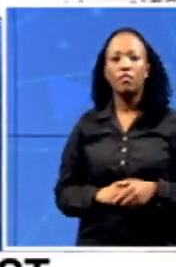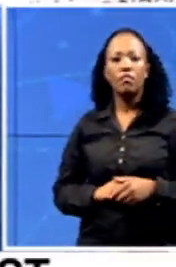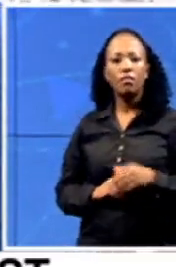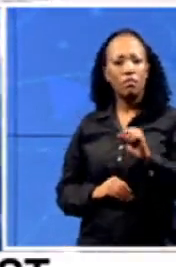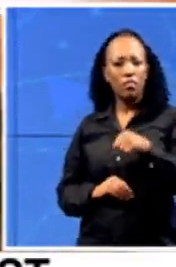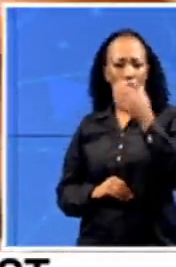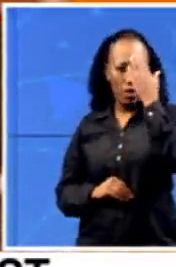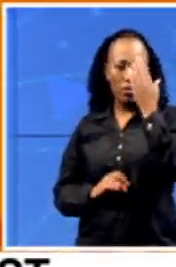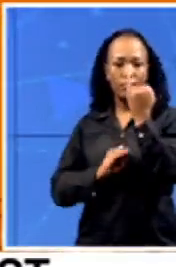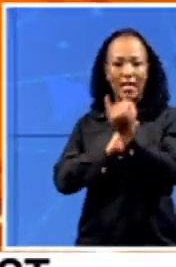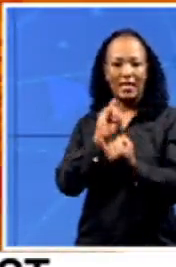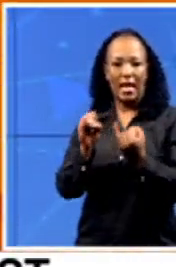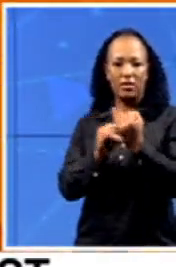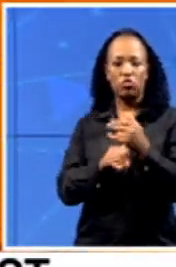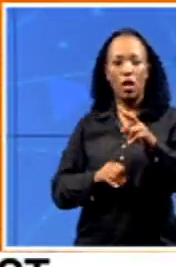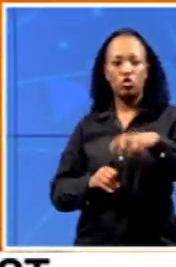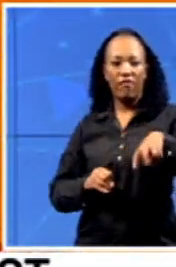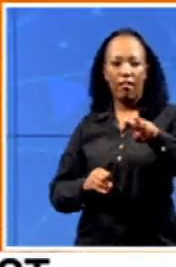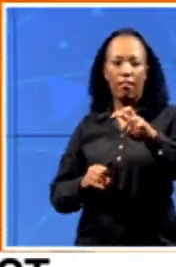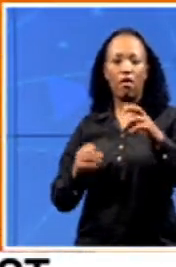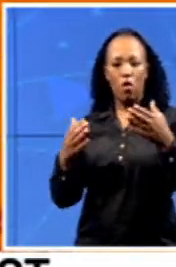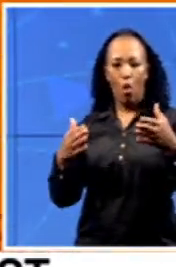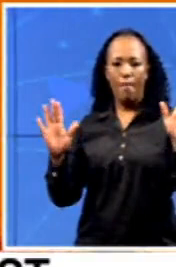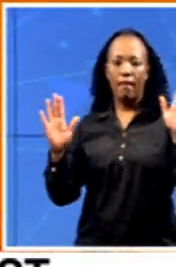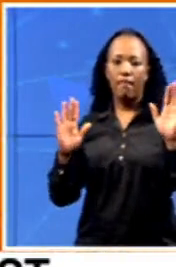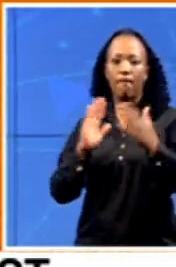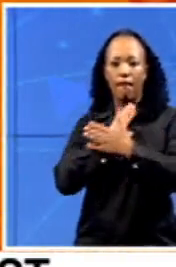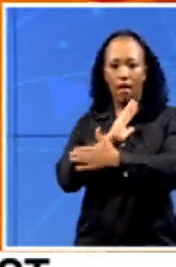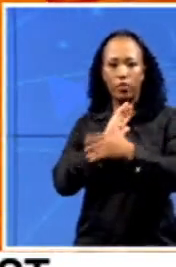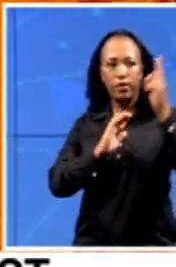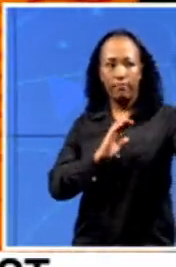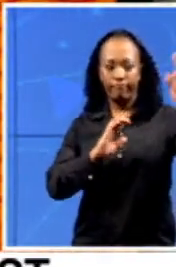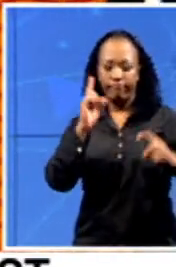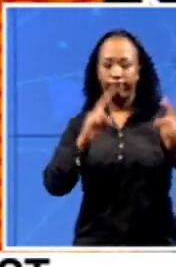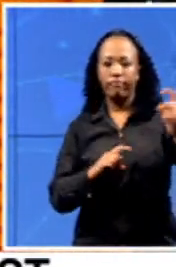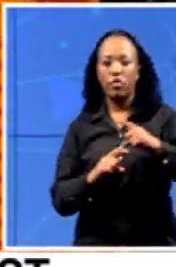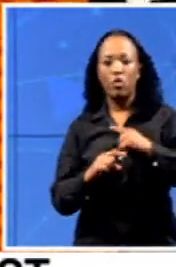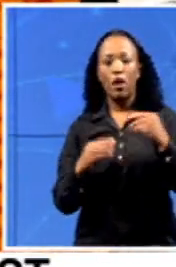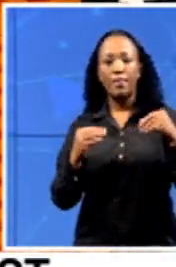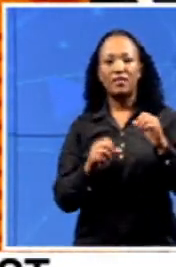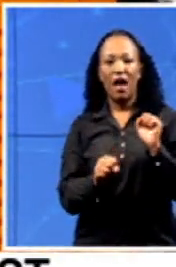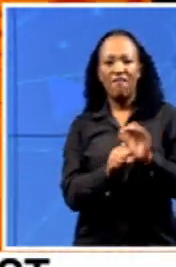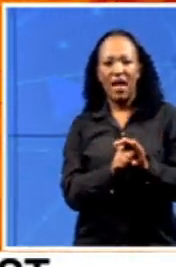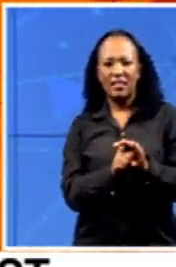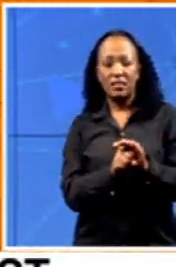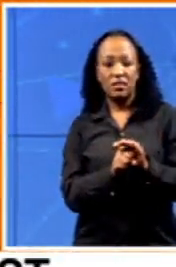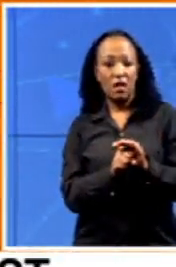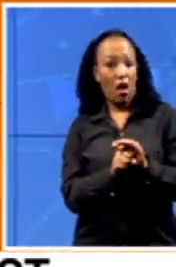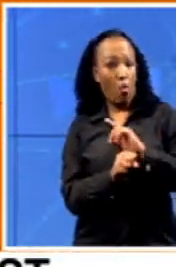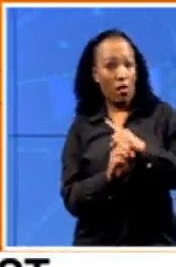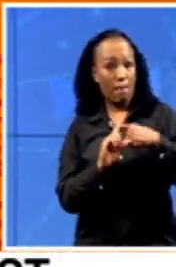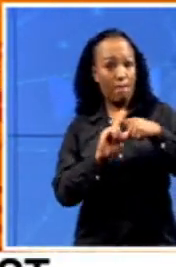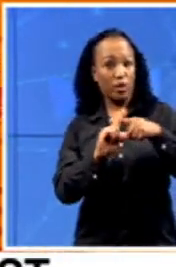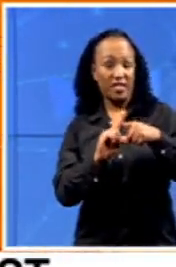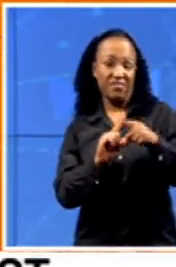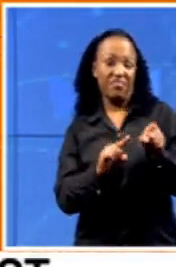international travel has now been open. South Africa is open for business. How is your business been affected by this positive change?